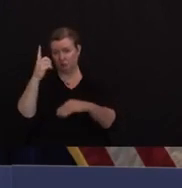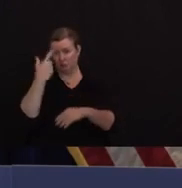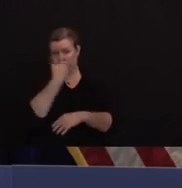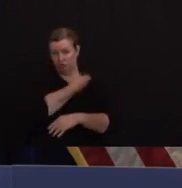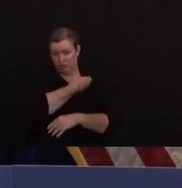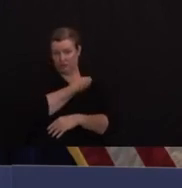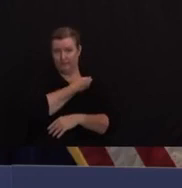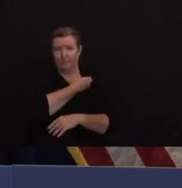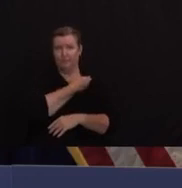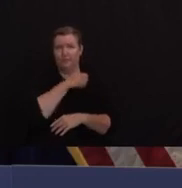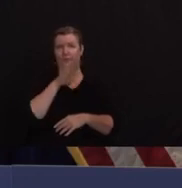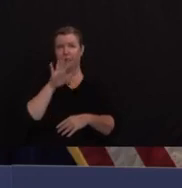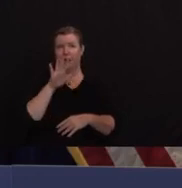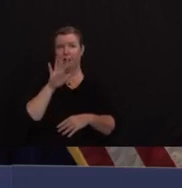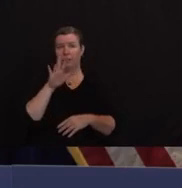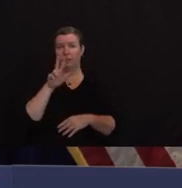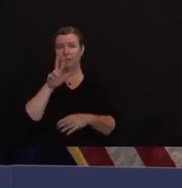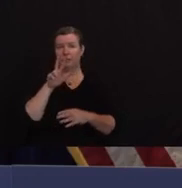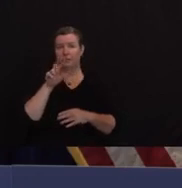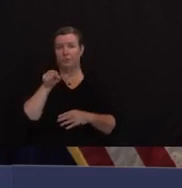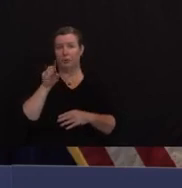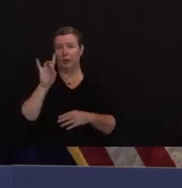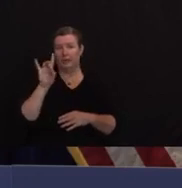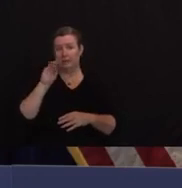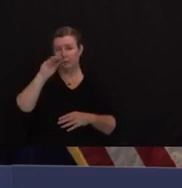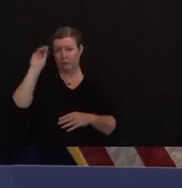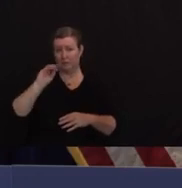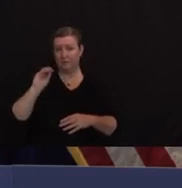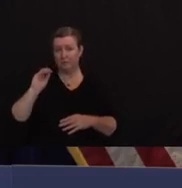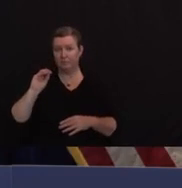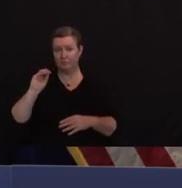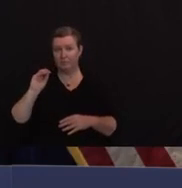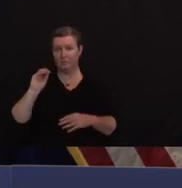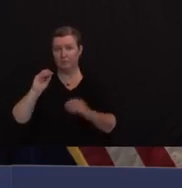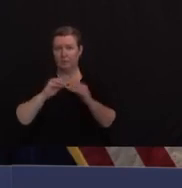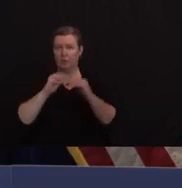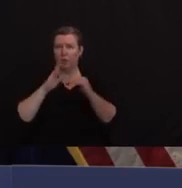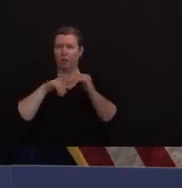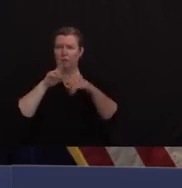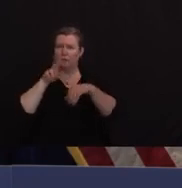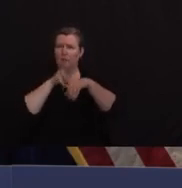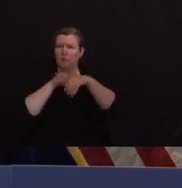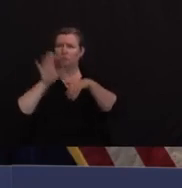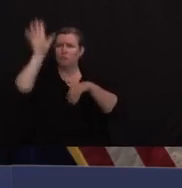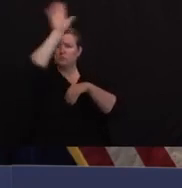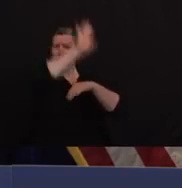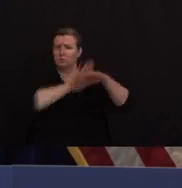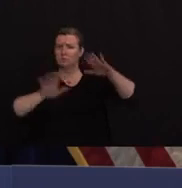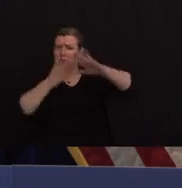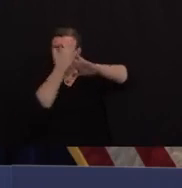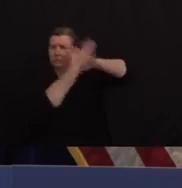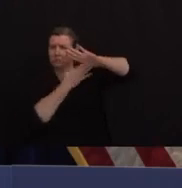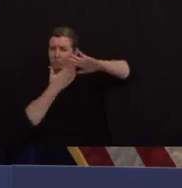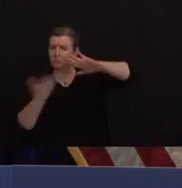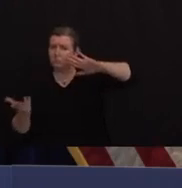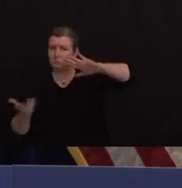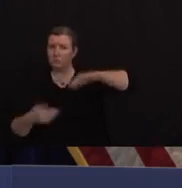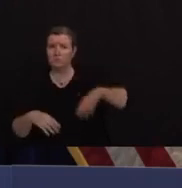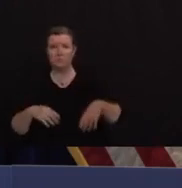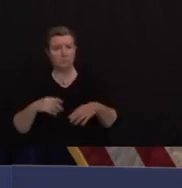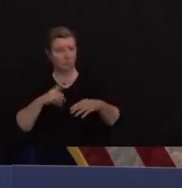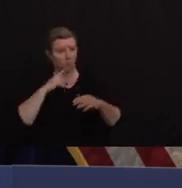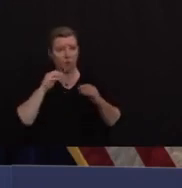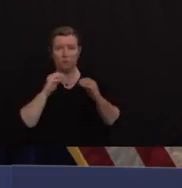53.8%. That's above the national rate of 50%, but we must do better. And because we still have more than